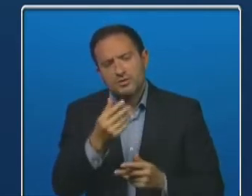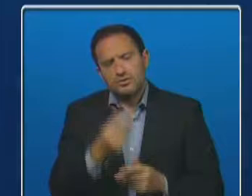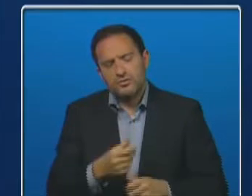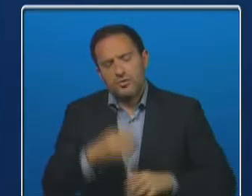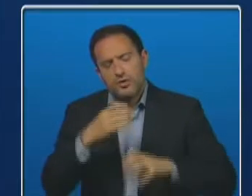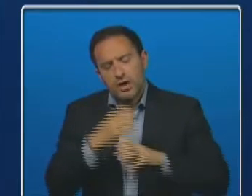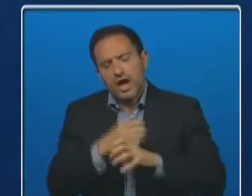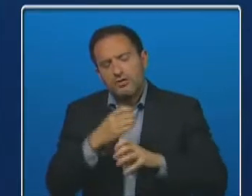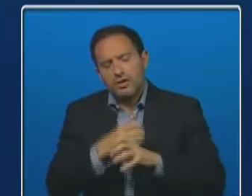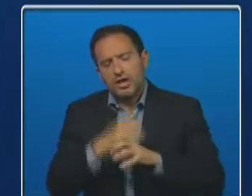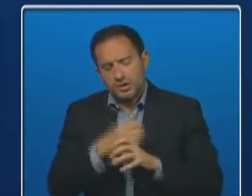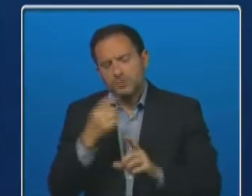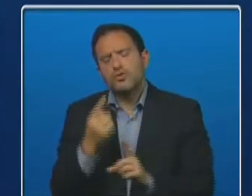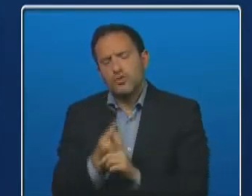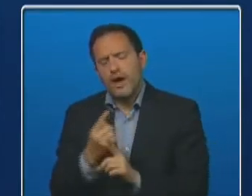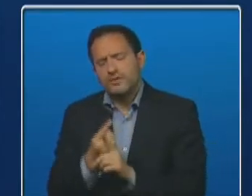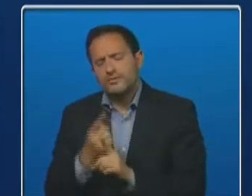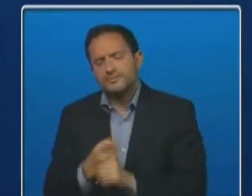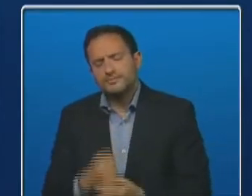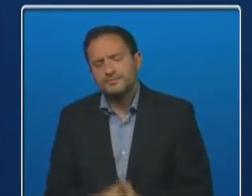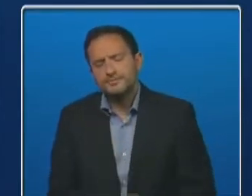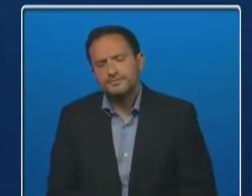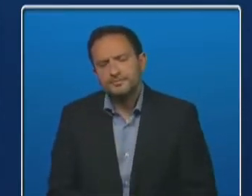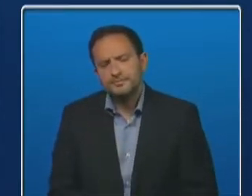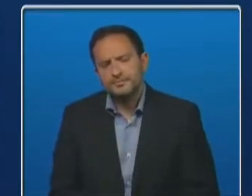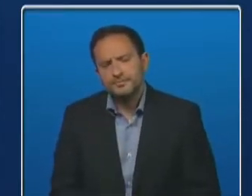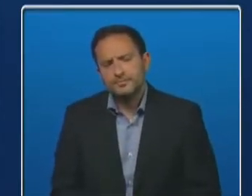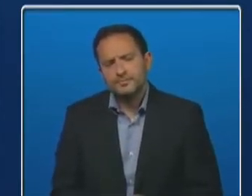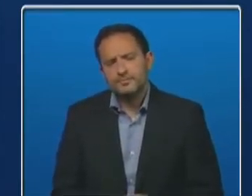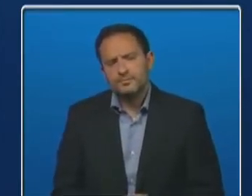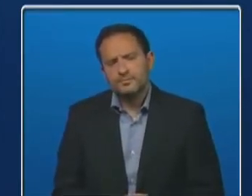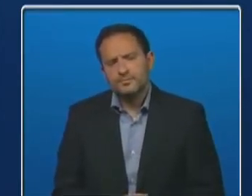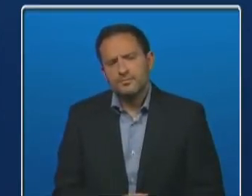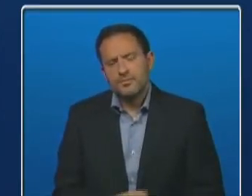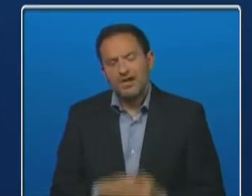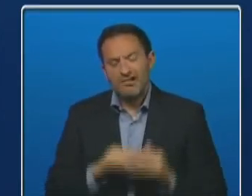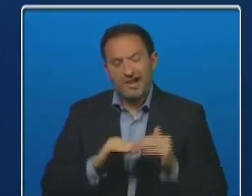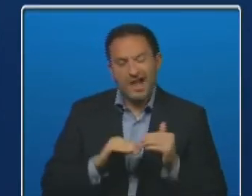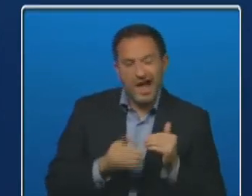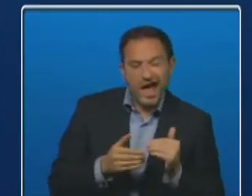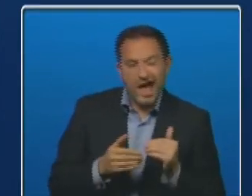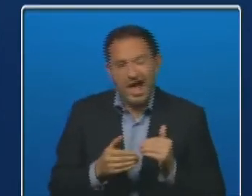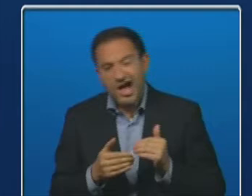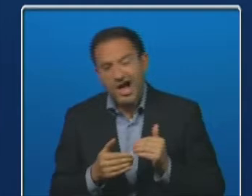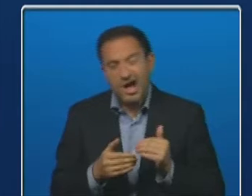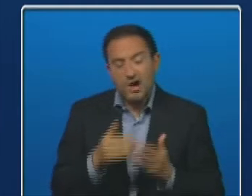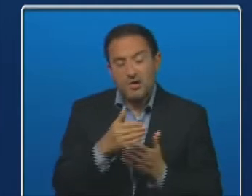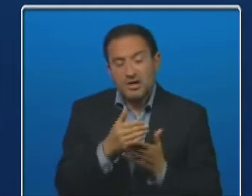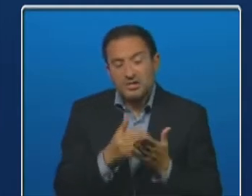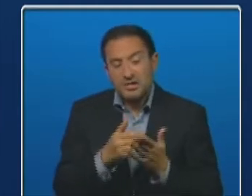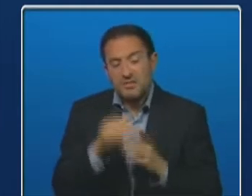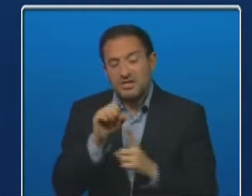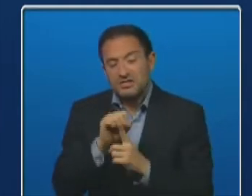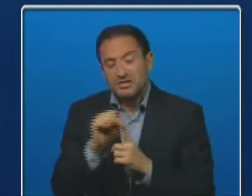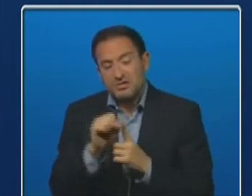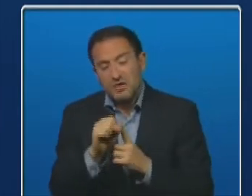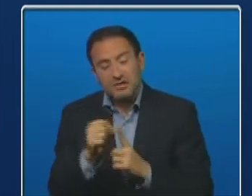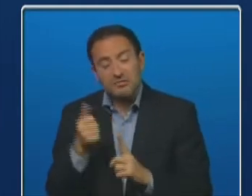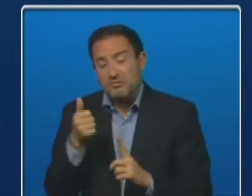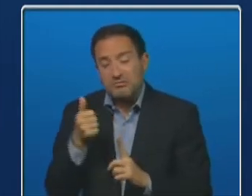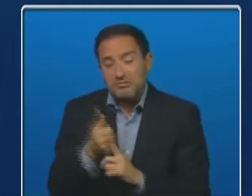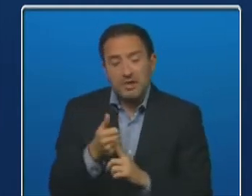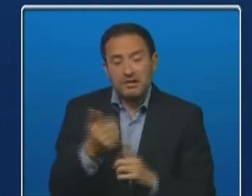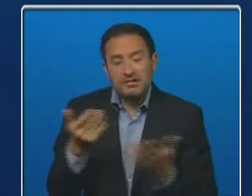correct. As far as how certain scenarios may have impacted the results of apportionment, we don't tend